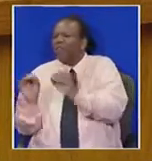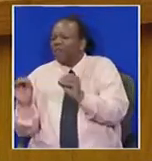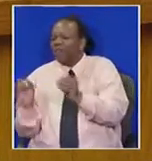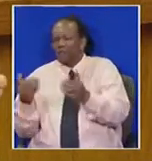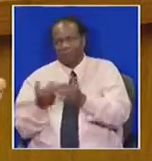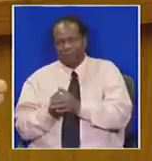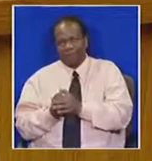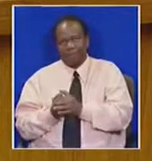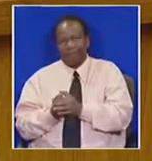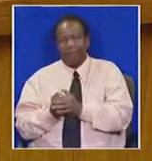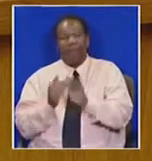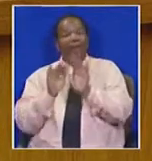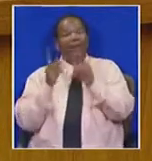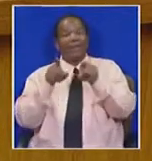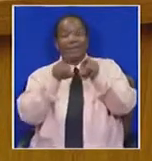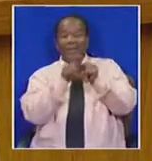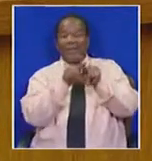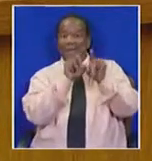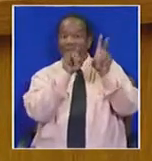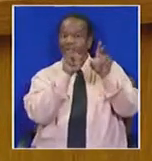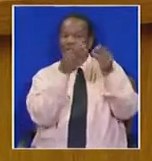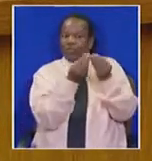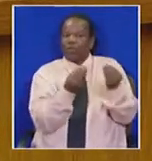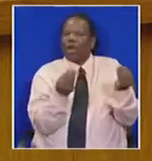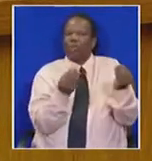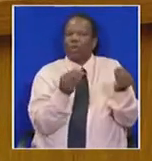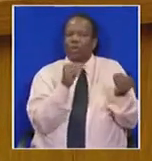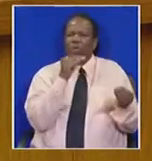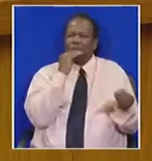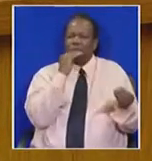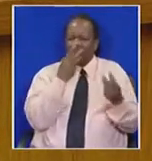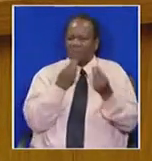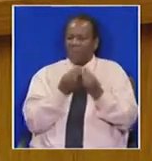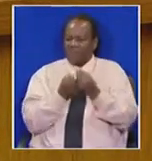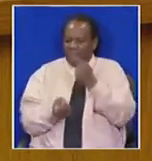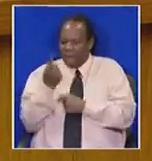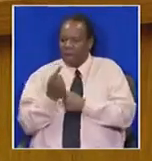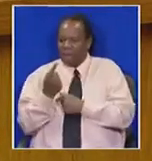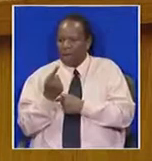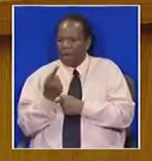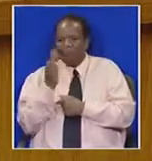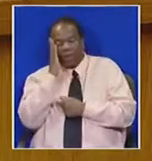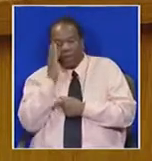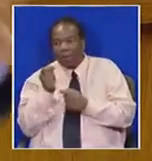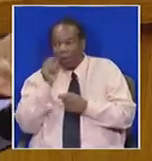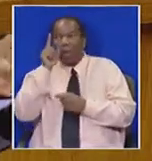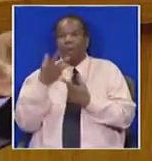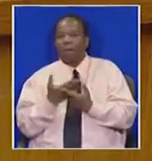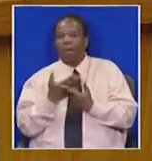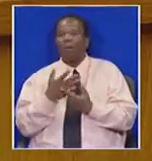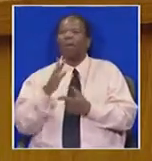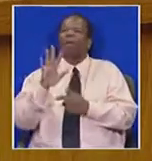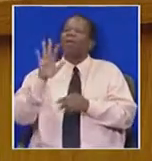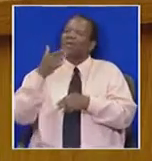On this issue of drought, you do not wake up the next day and there is drought. It forewarns